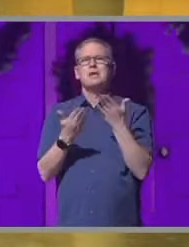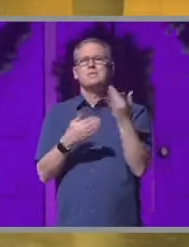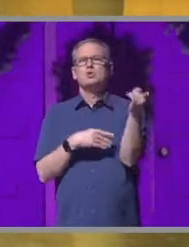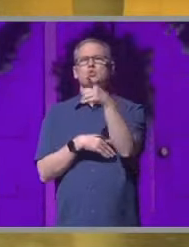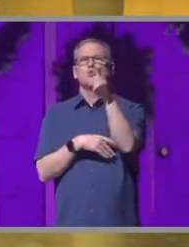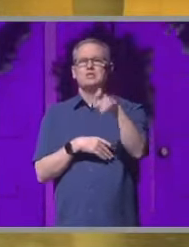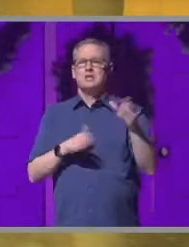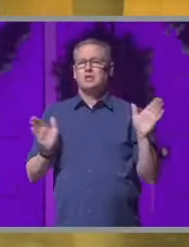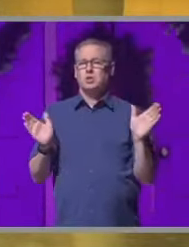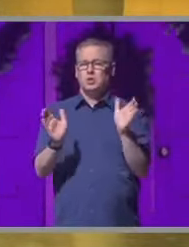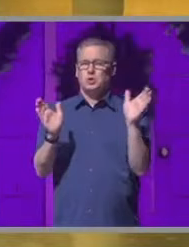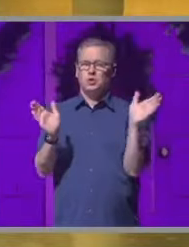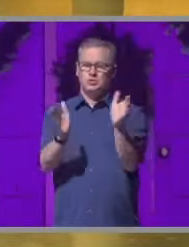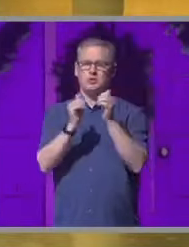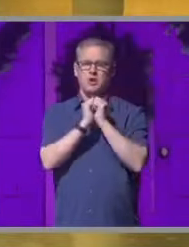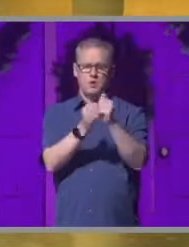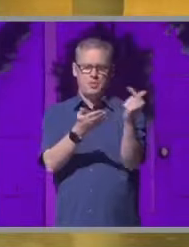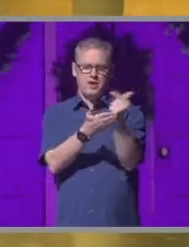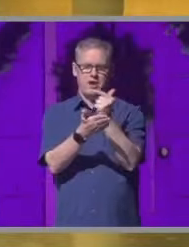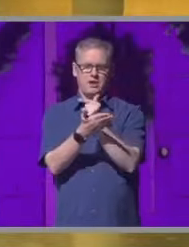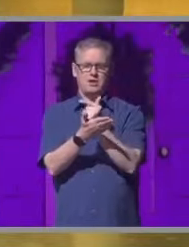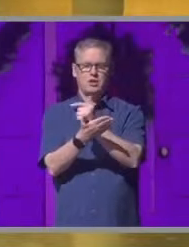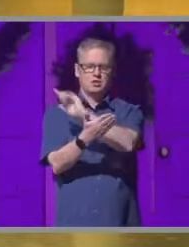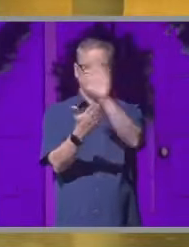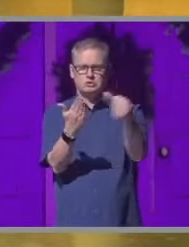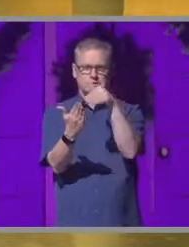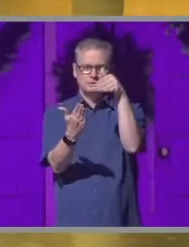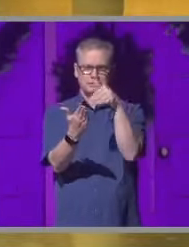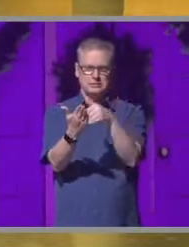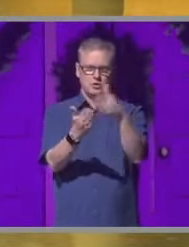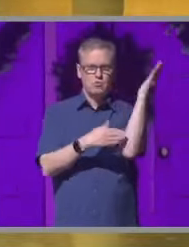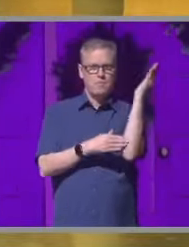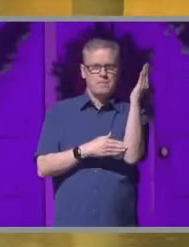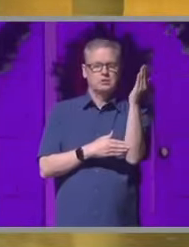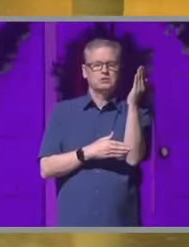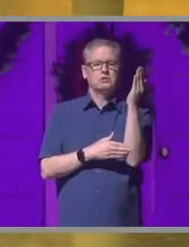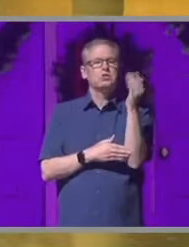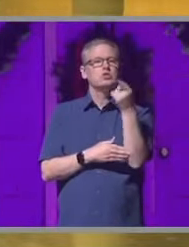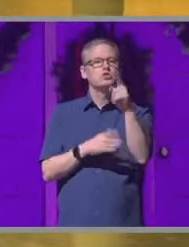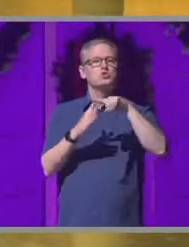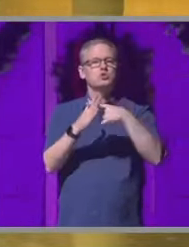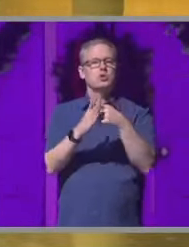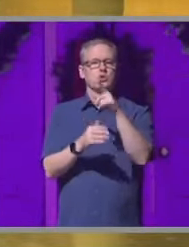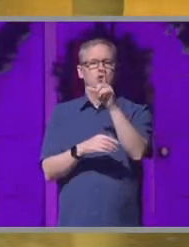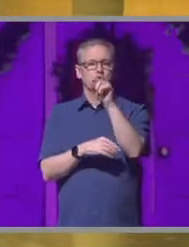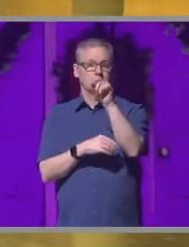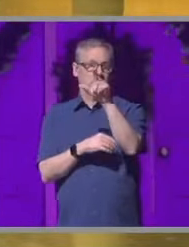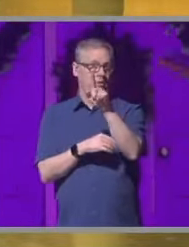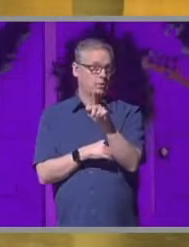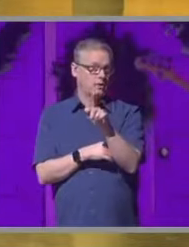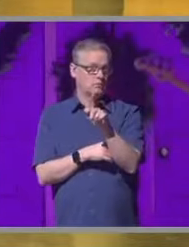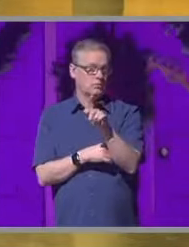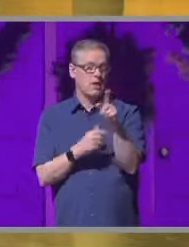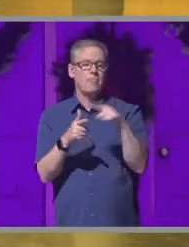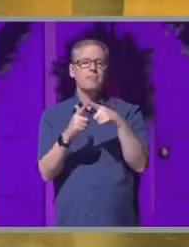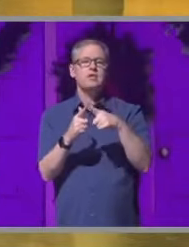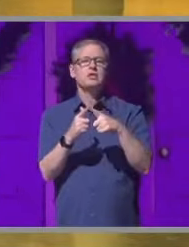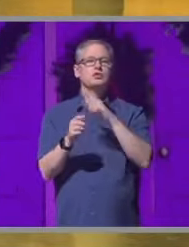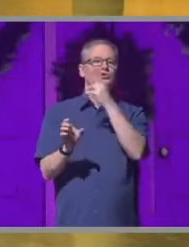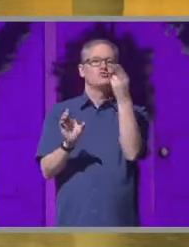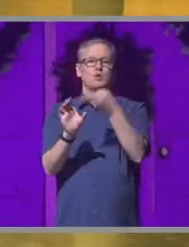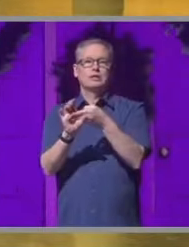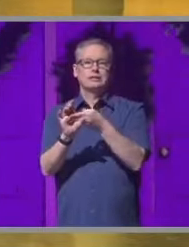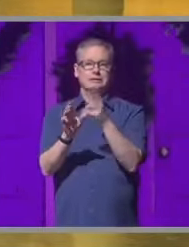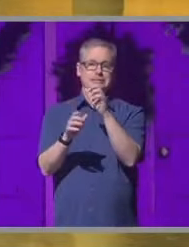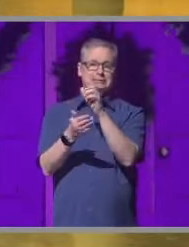to be encouraged with a gospel-centered message as you start 2021, then be sure that you join us next